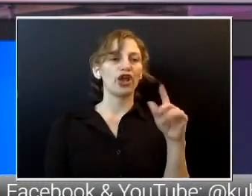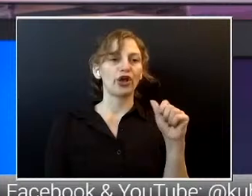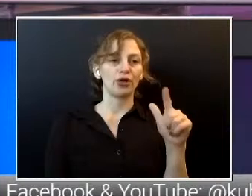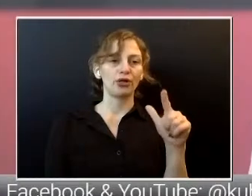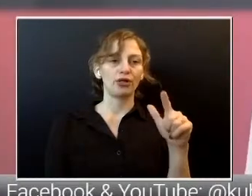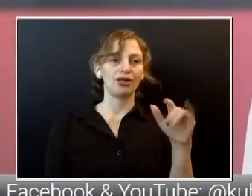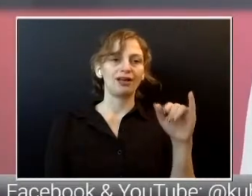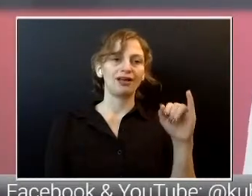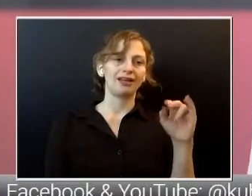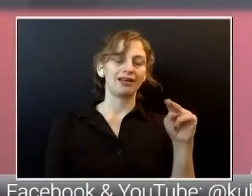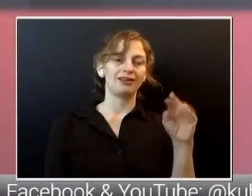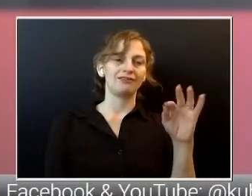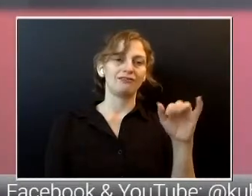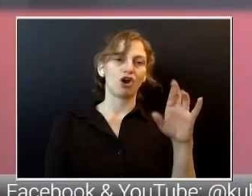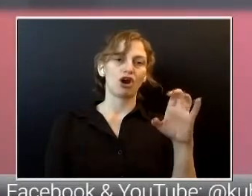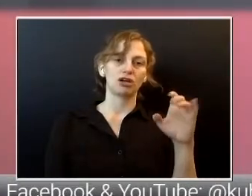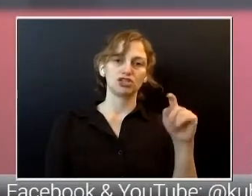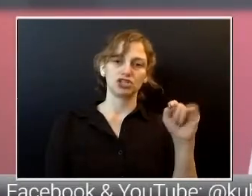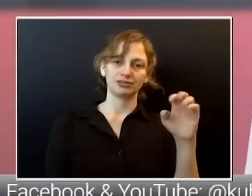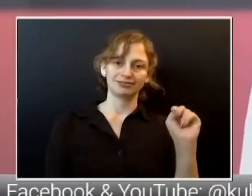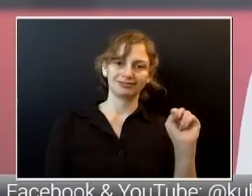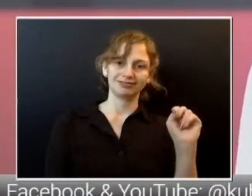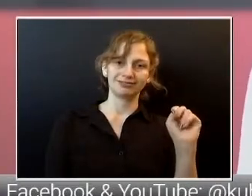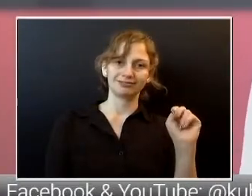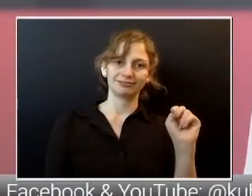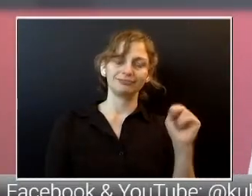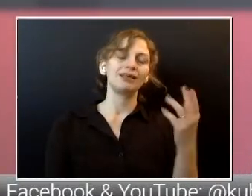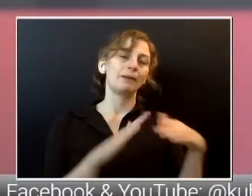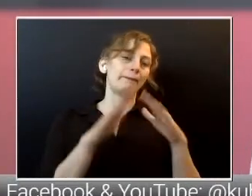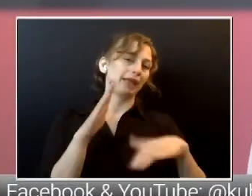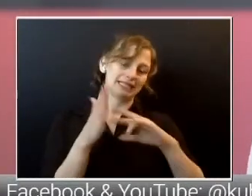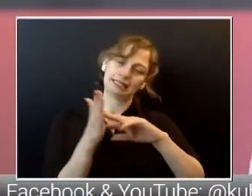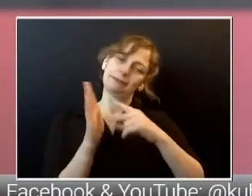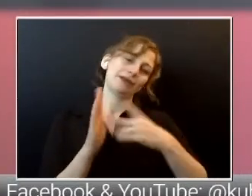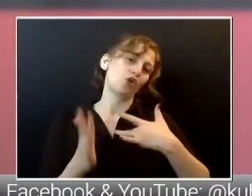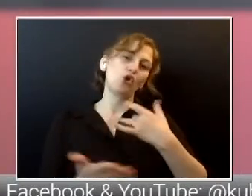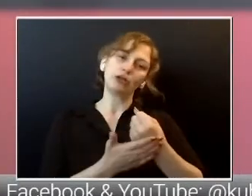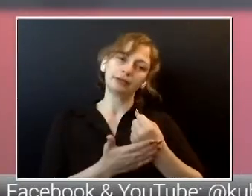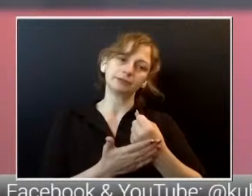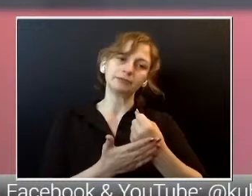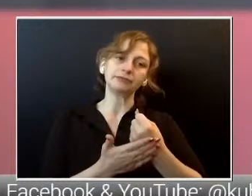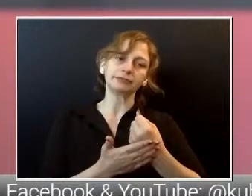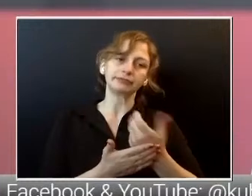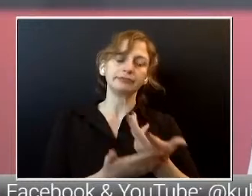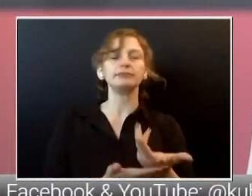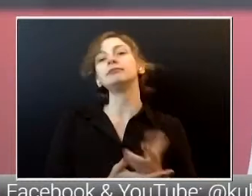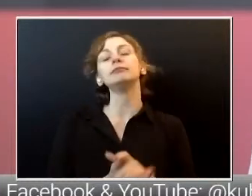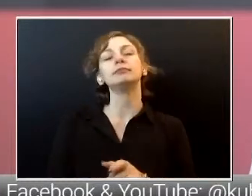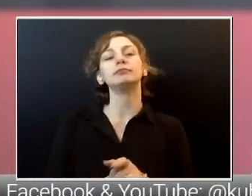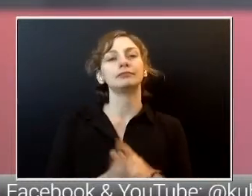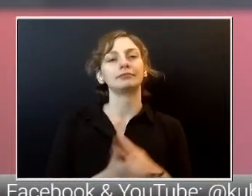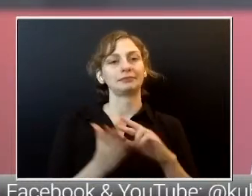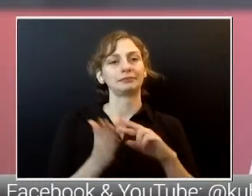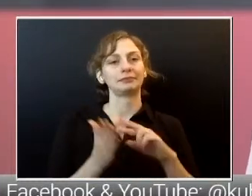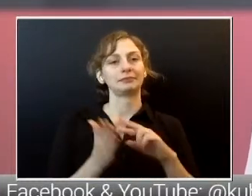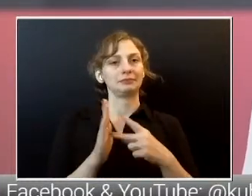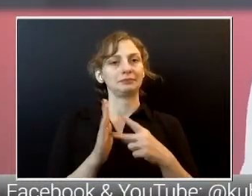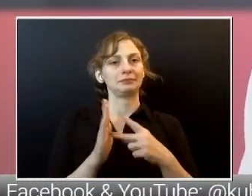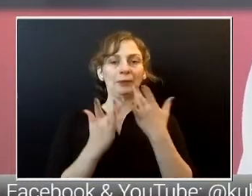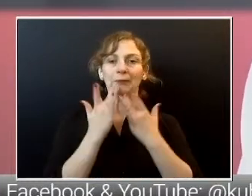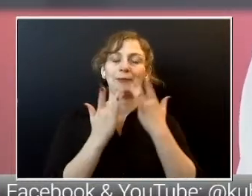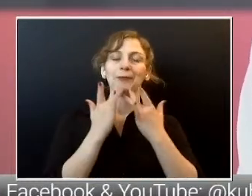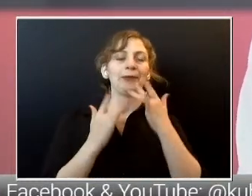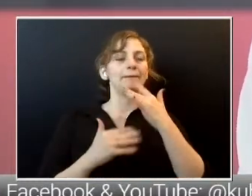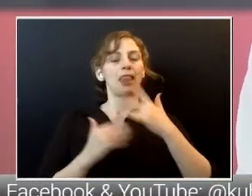myocardial infarction is basically a heart attack. And that's lack of blood flow to the heart itself. So people